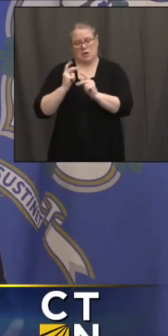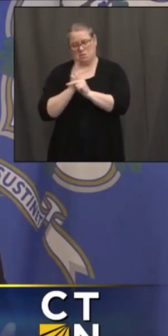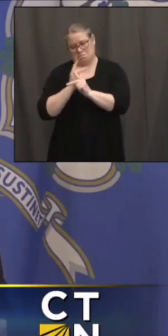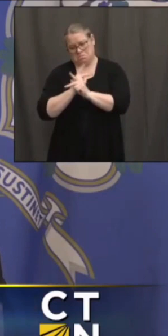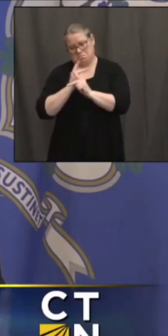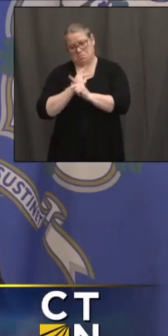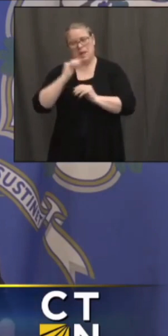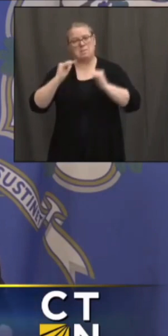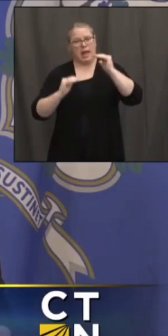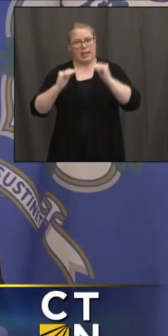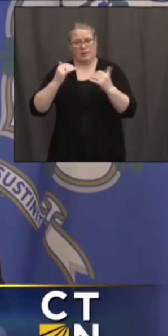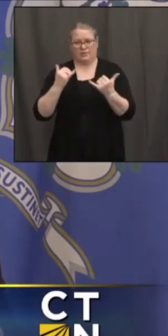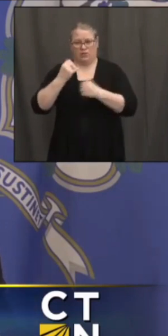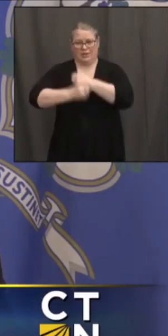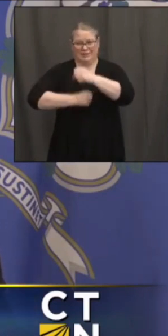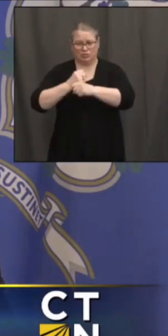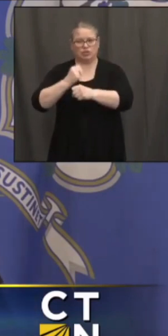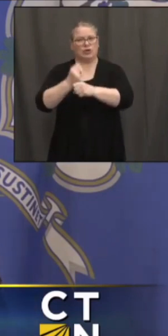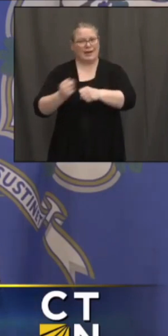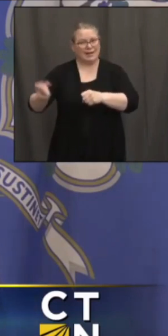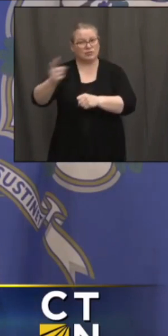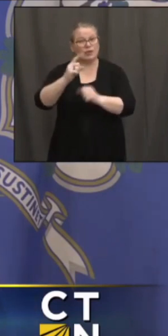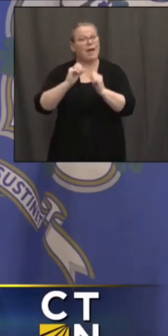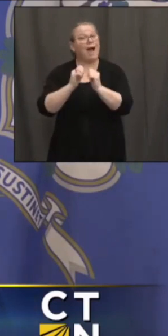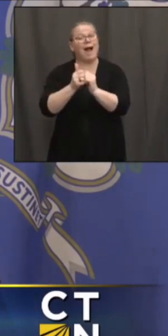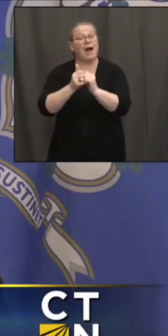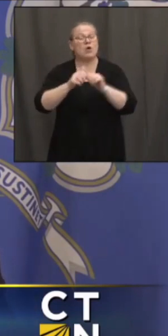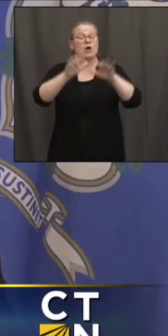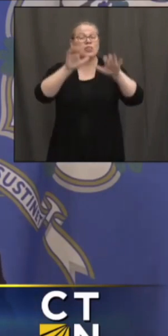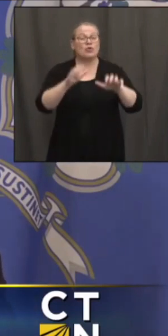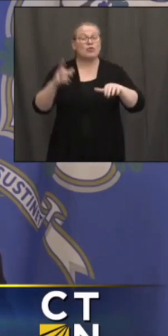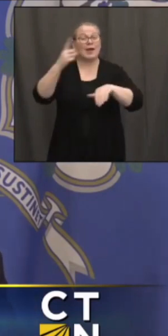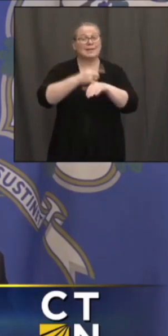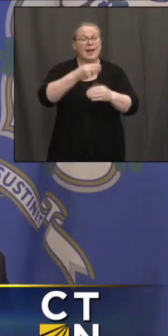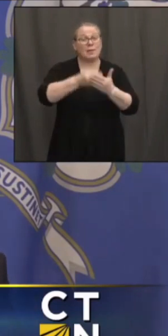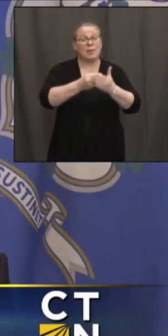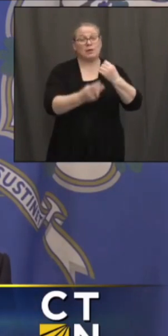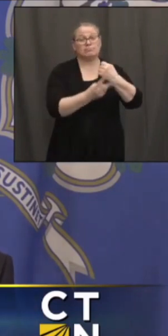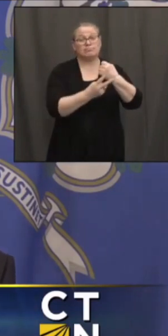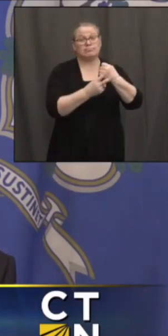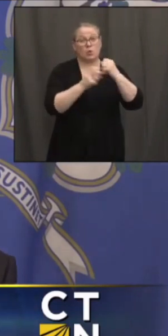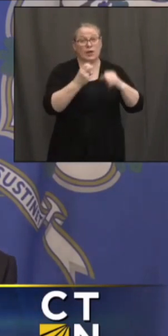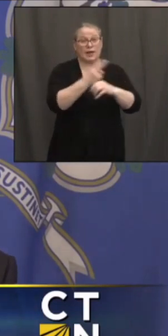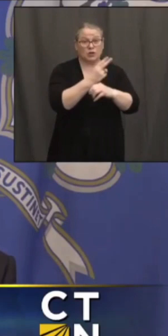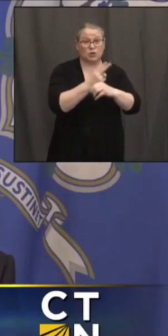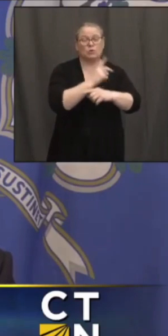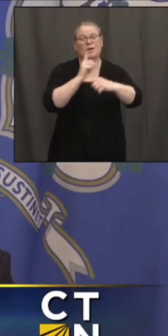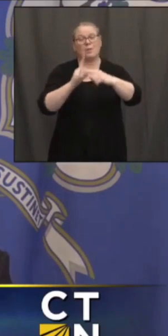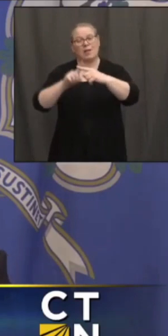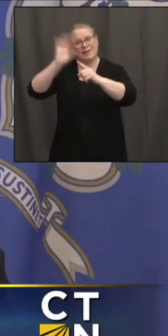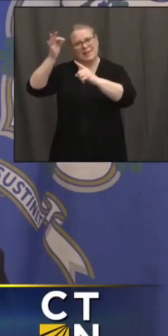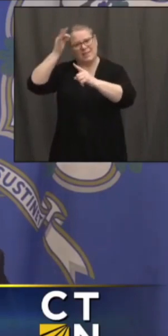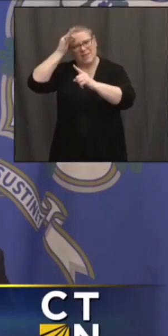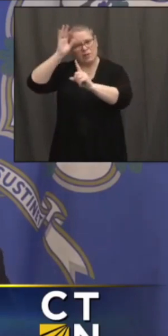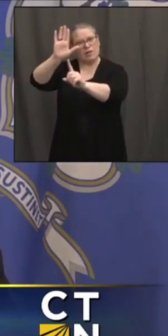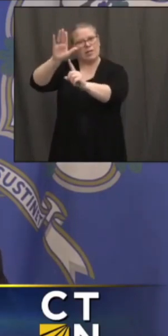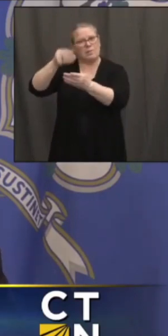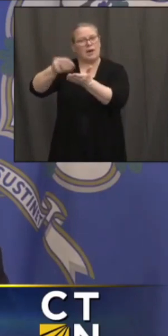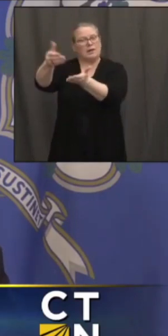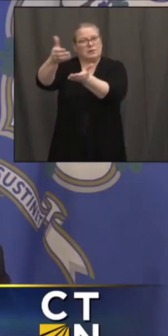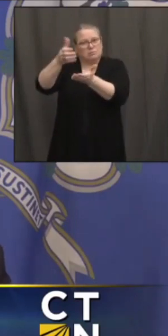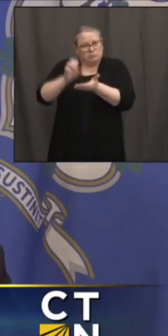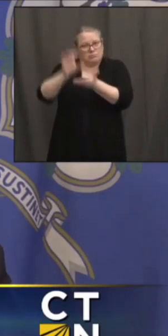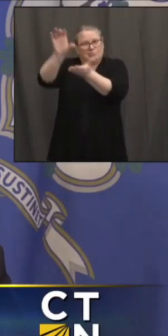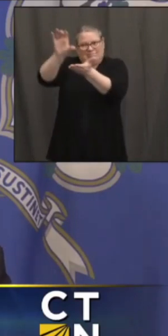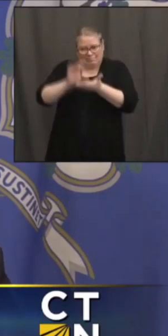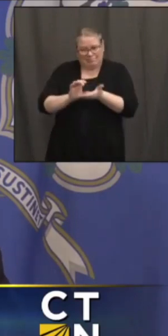do that with a combination of rainy day fund, indoor support we get from the federal government, and our revenues continue to go up. You